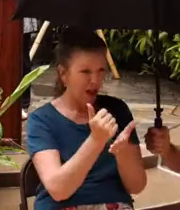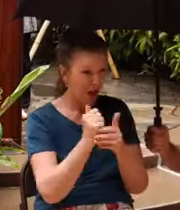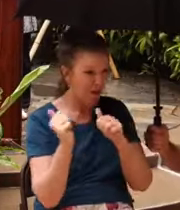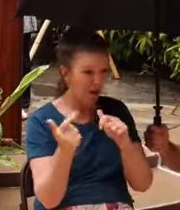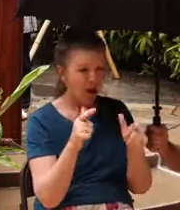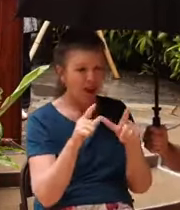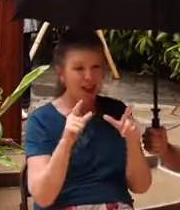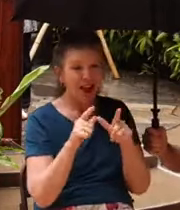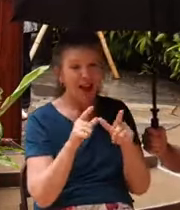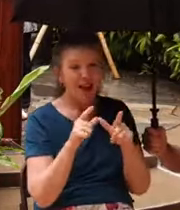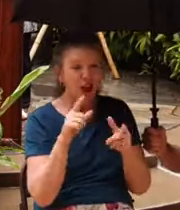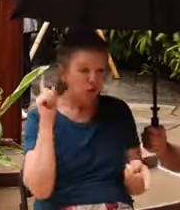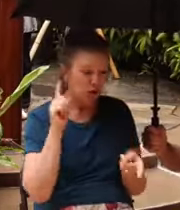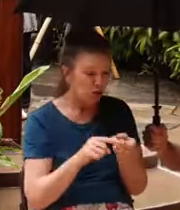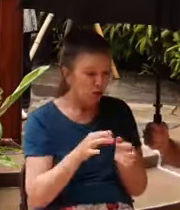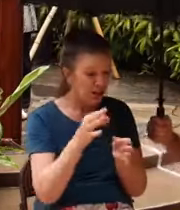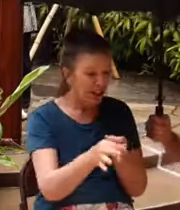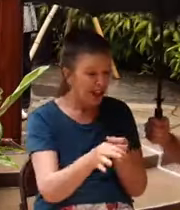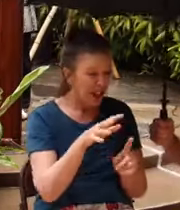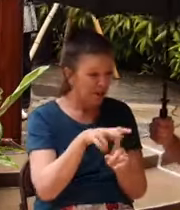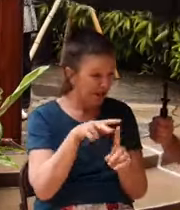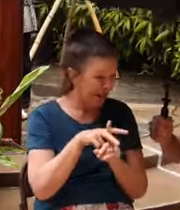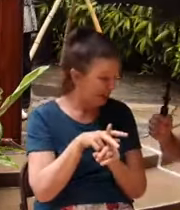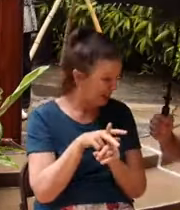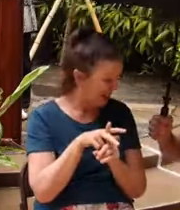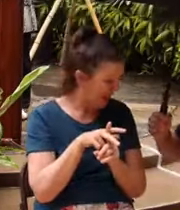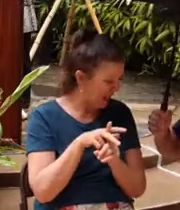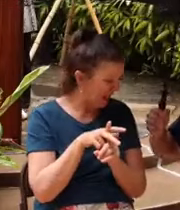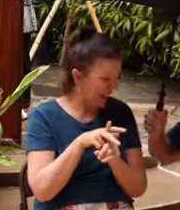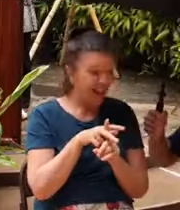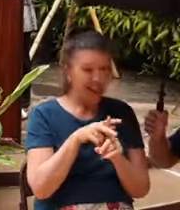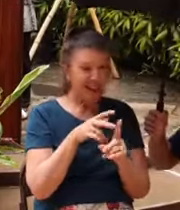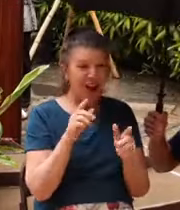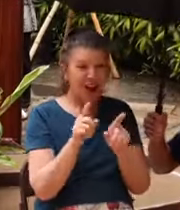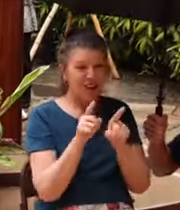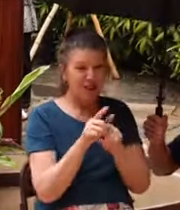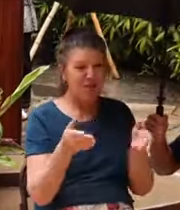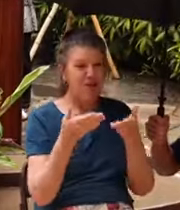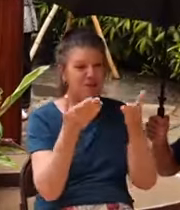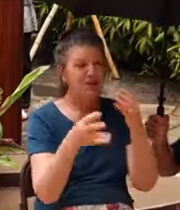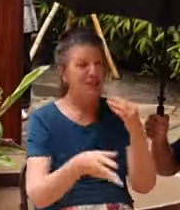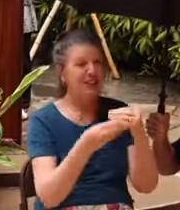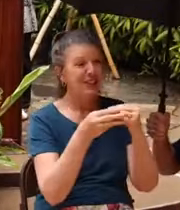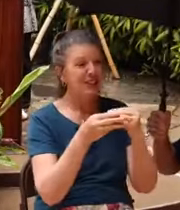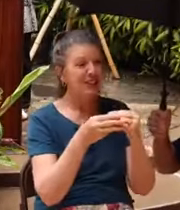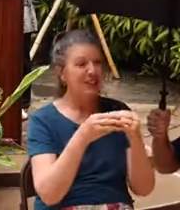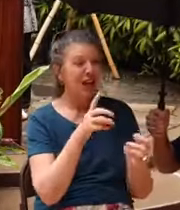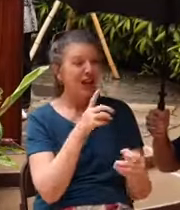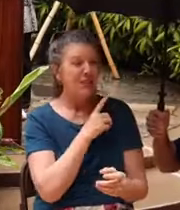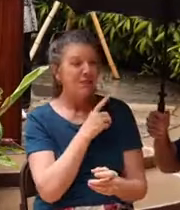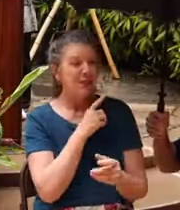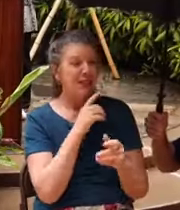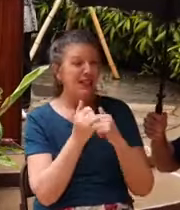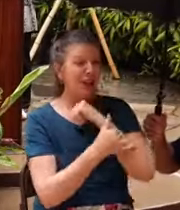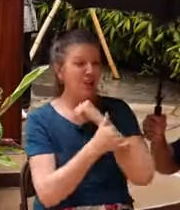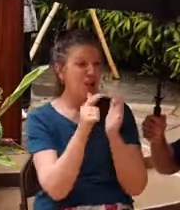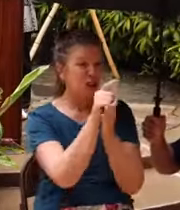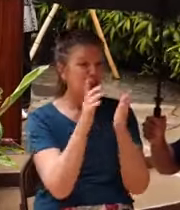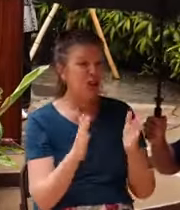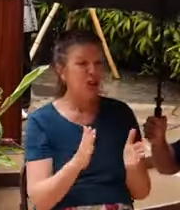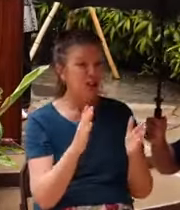reducing delays in applications. We also propose an additional deputy county attorney to oversee